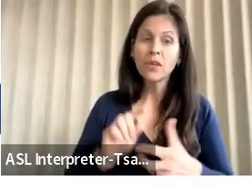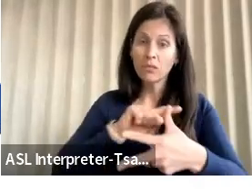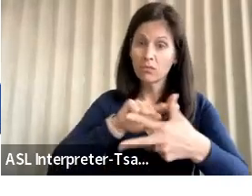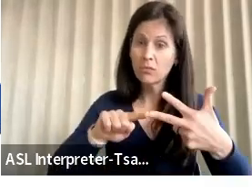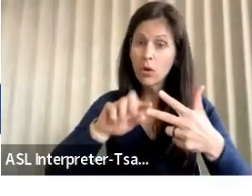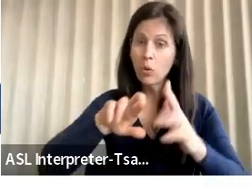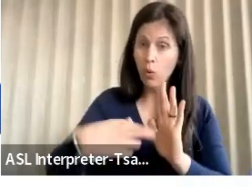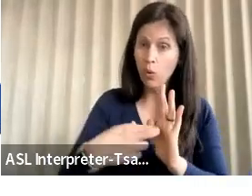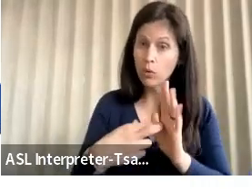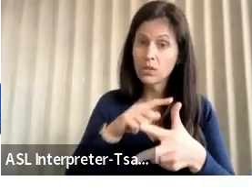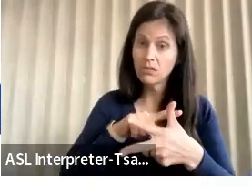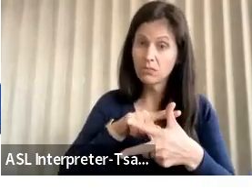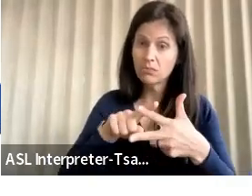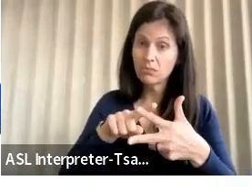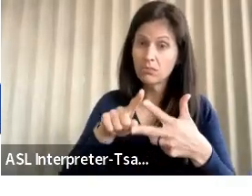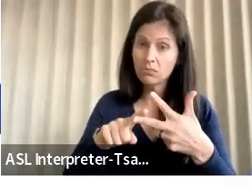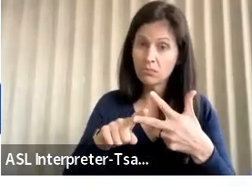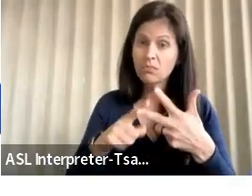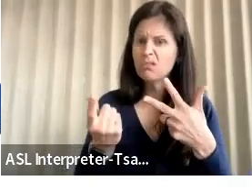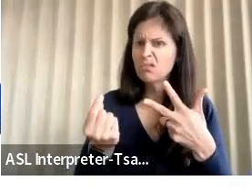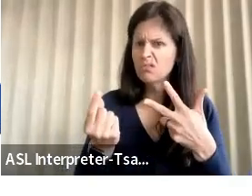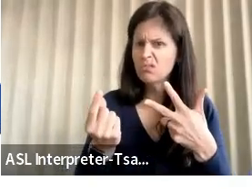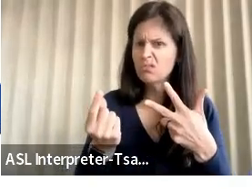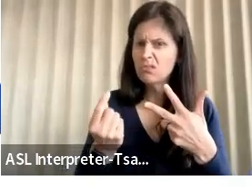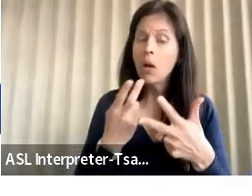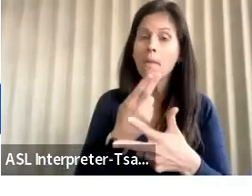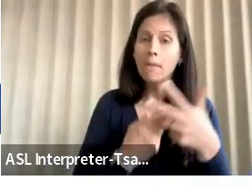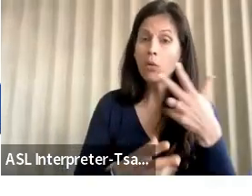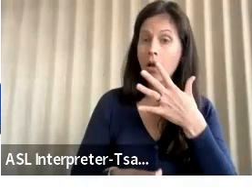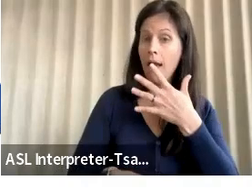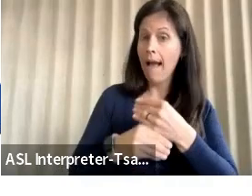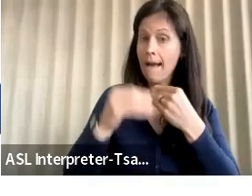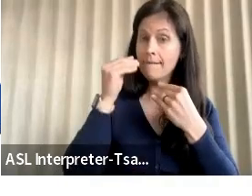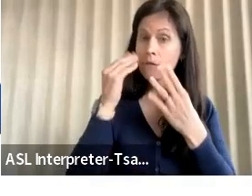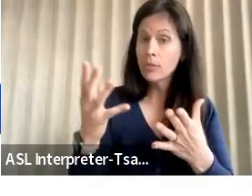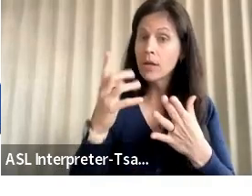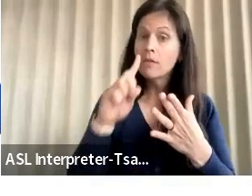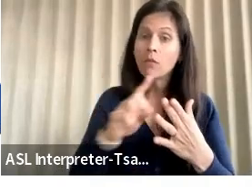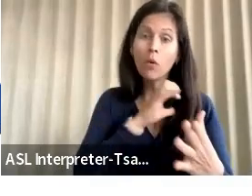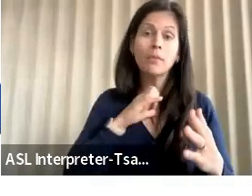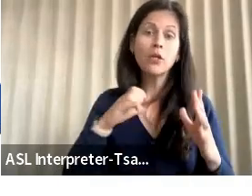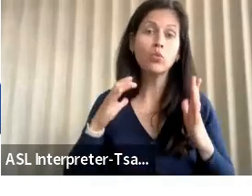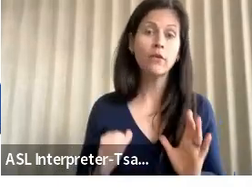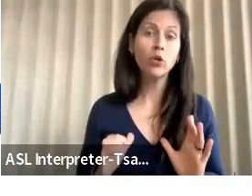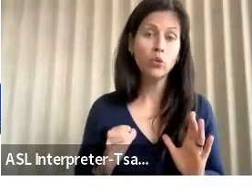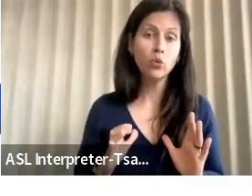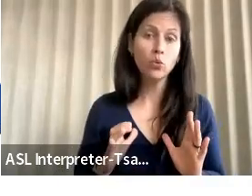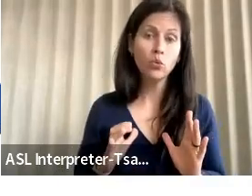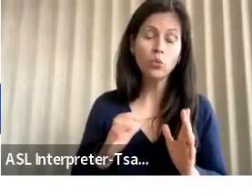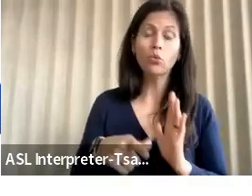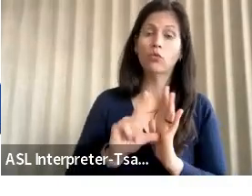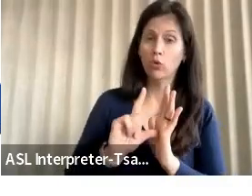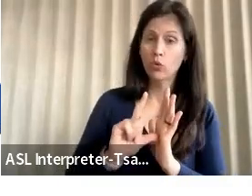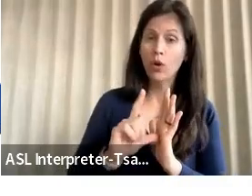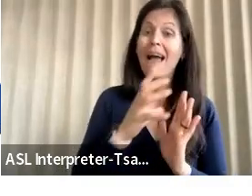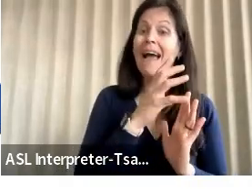on this slide can both compile information for the Commissioner's review as well as finalize